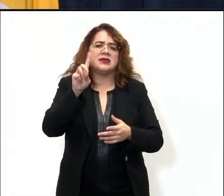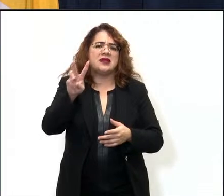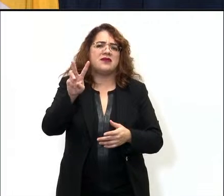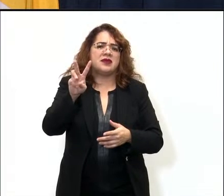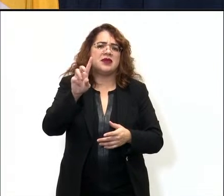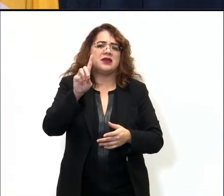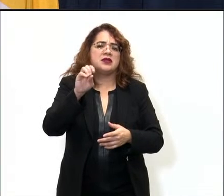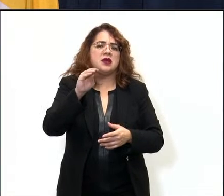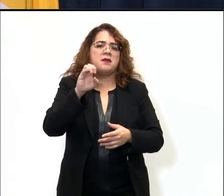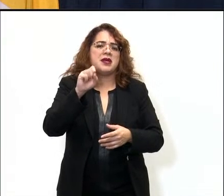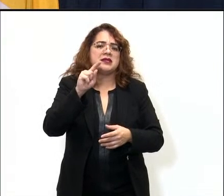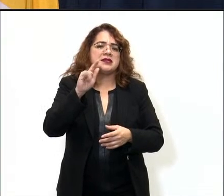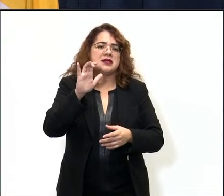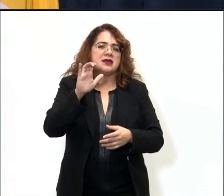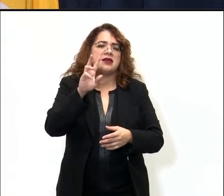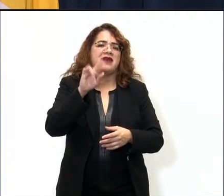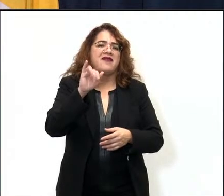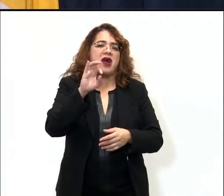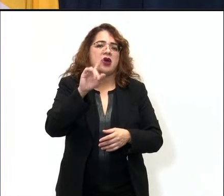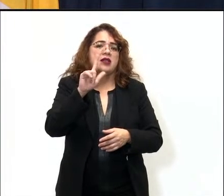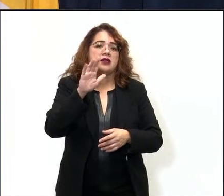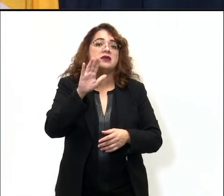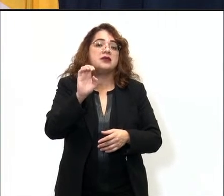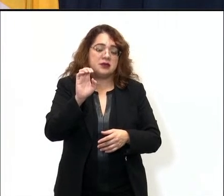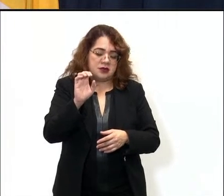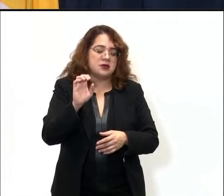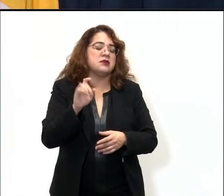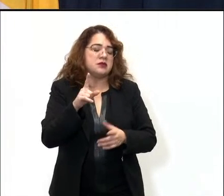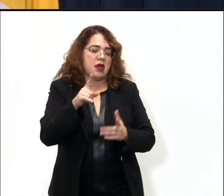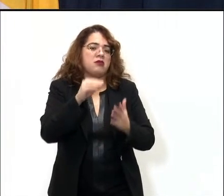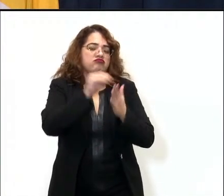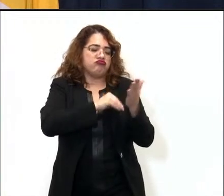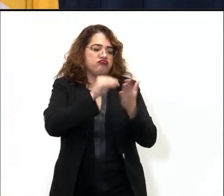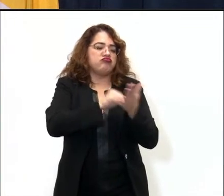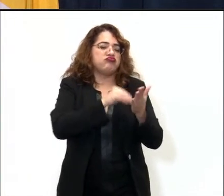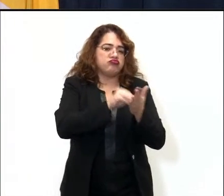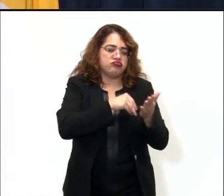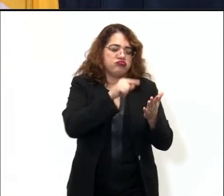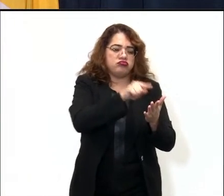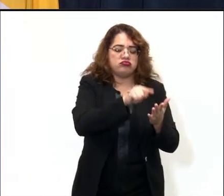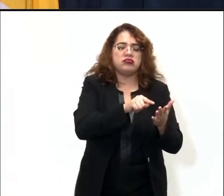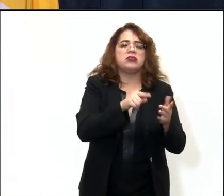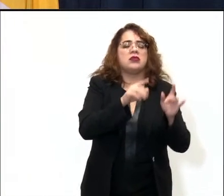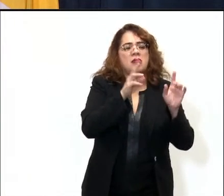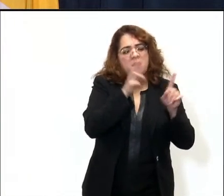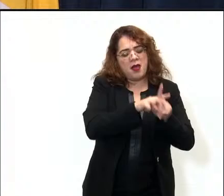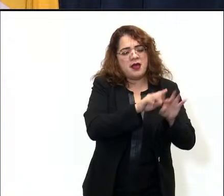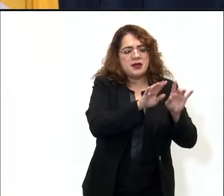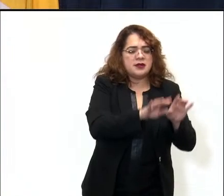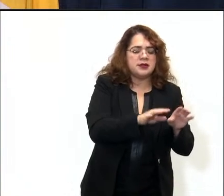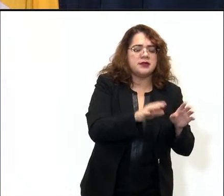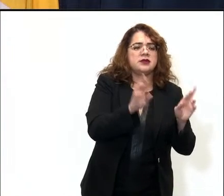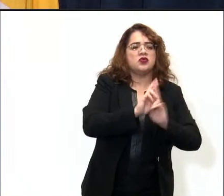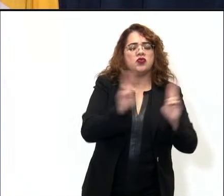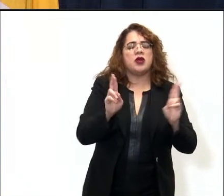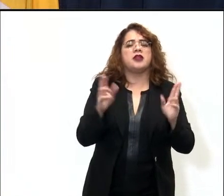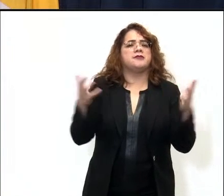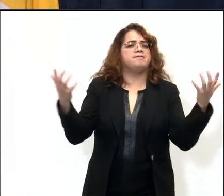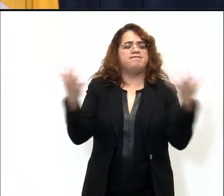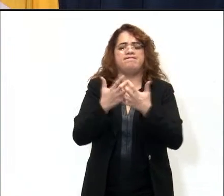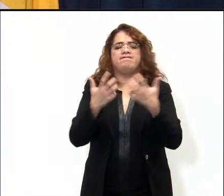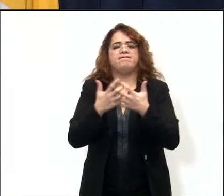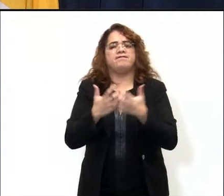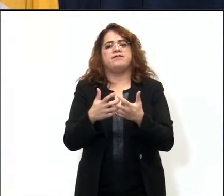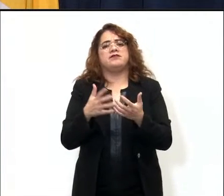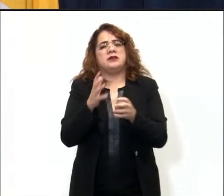información sobre estos servicios y el formulario de recursos y referencias en el enlace de asistencia y recursos en